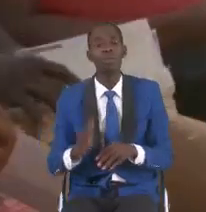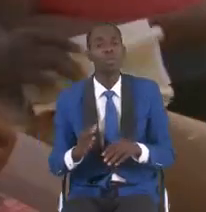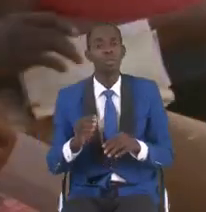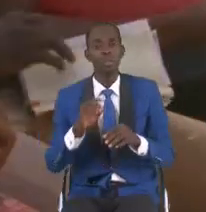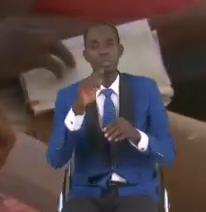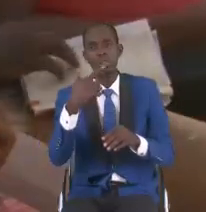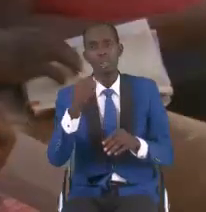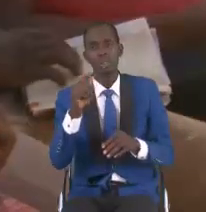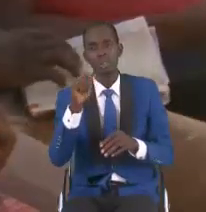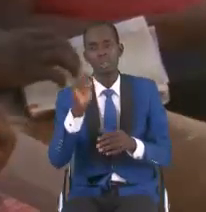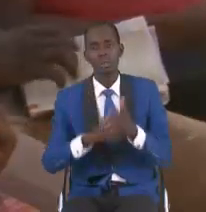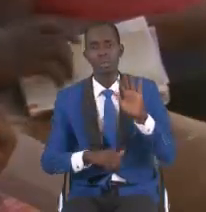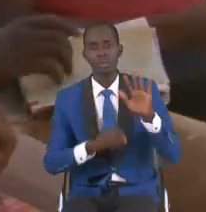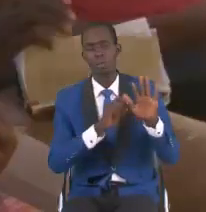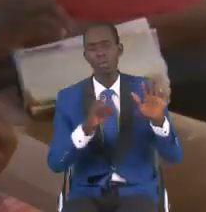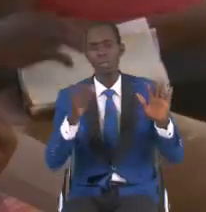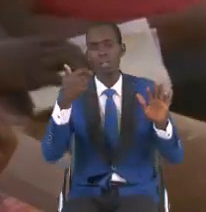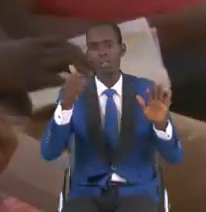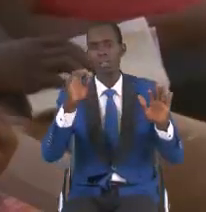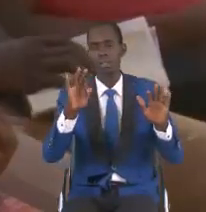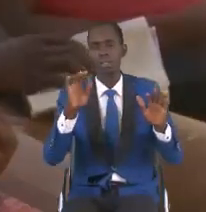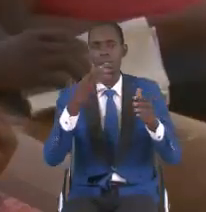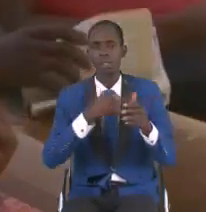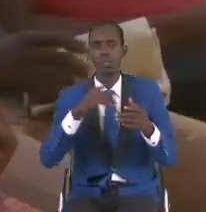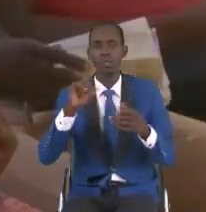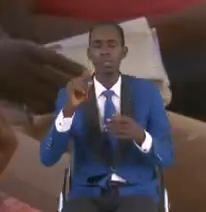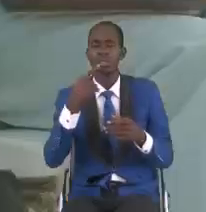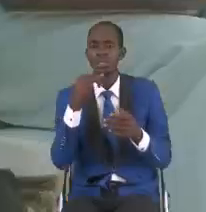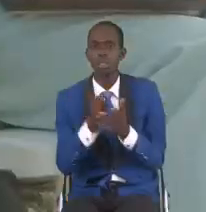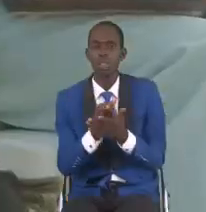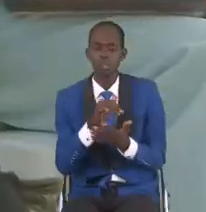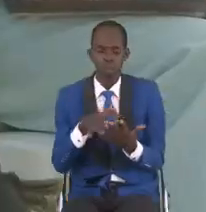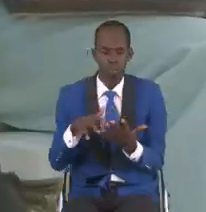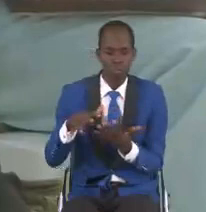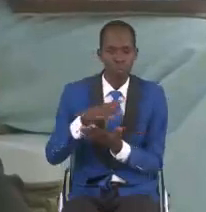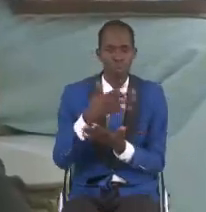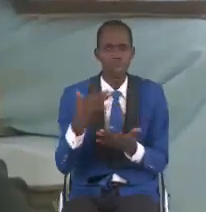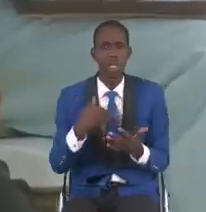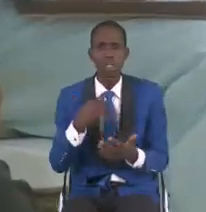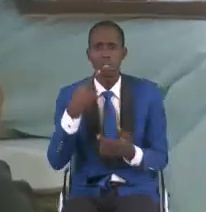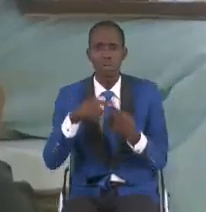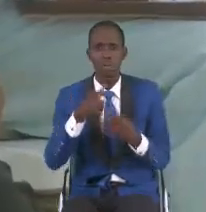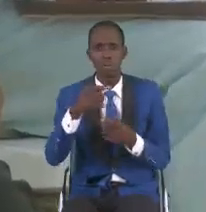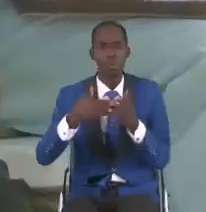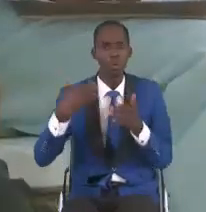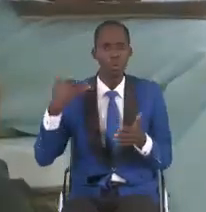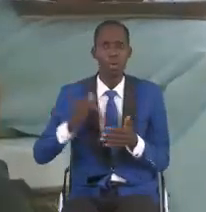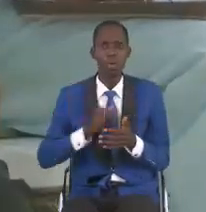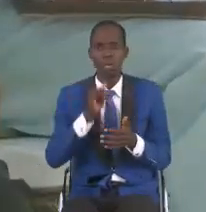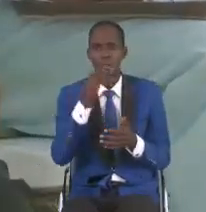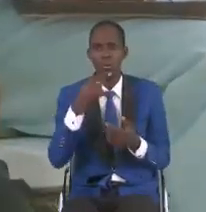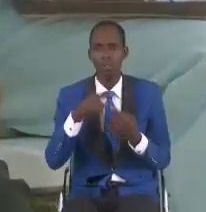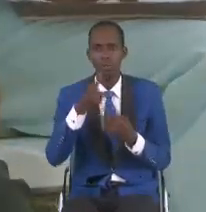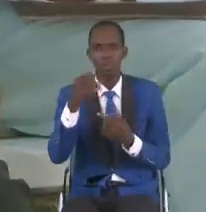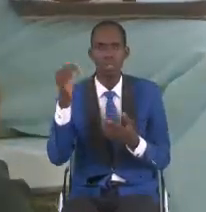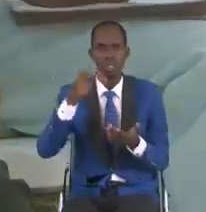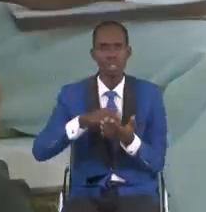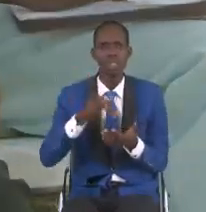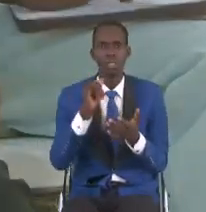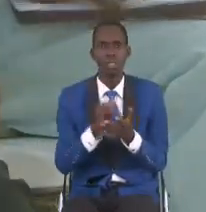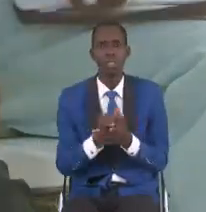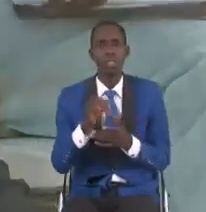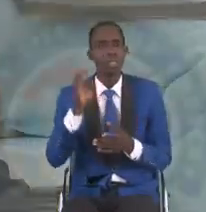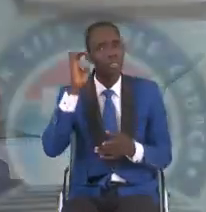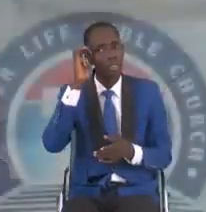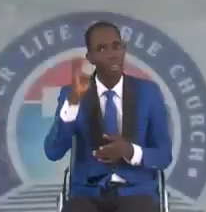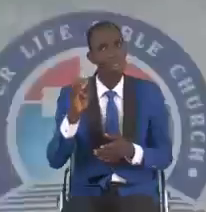verses 19 to 21 says, these things I told you before, and I'm telling you again, that he that doeth